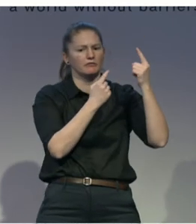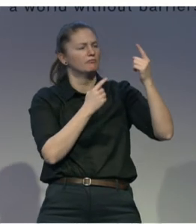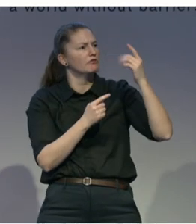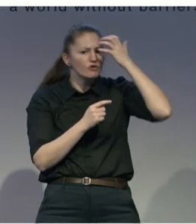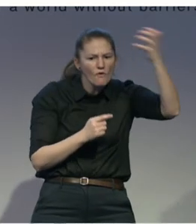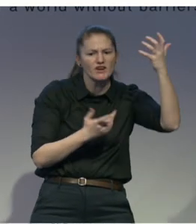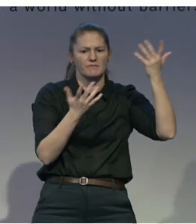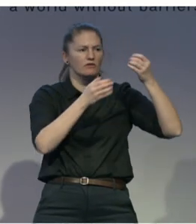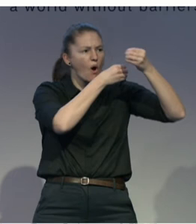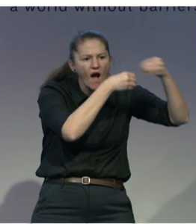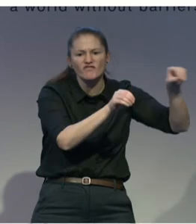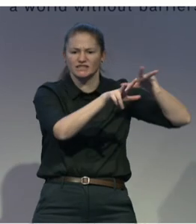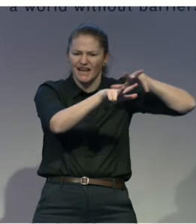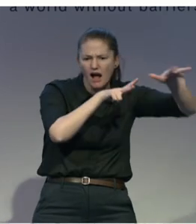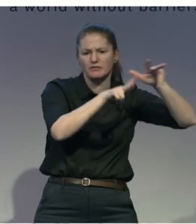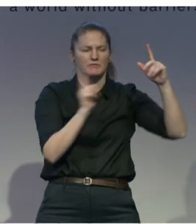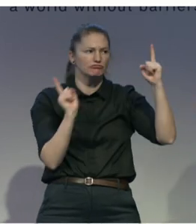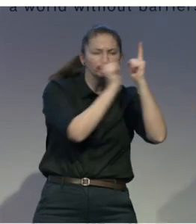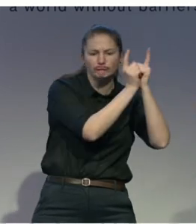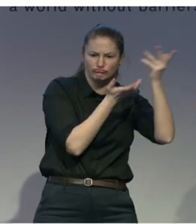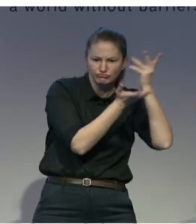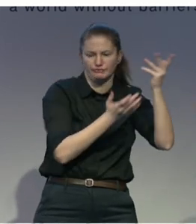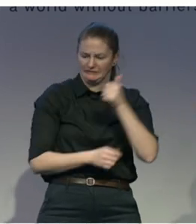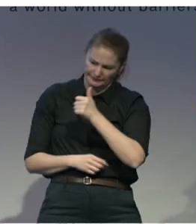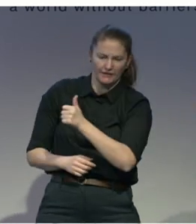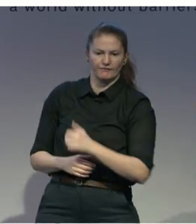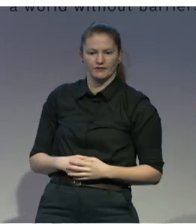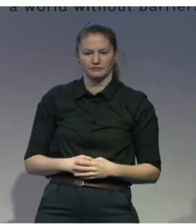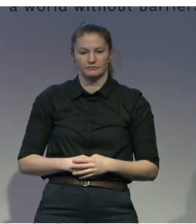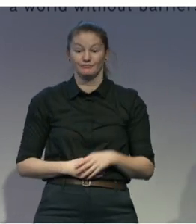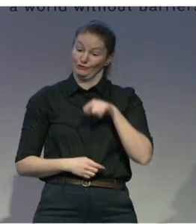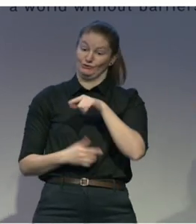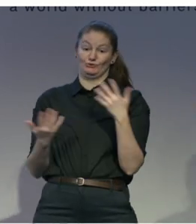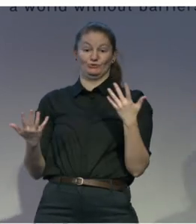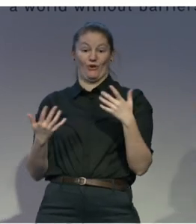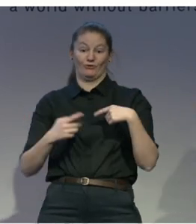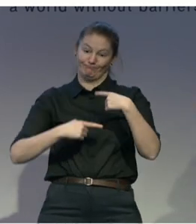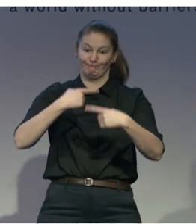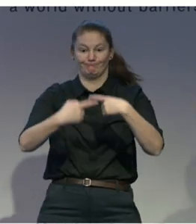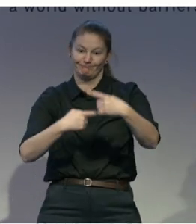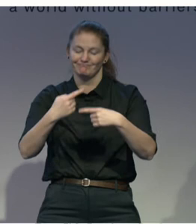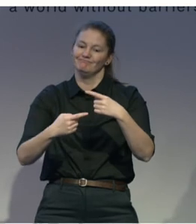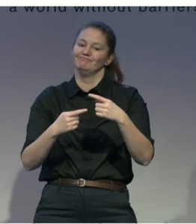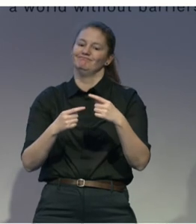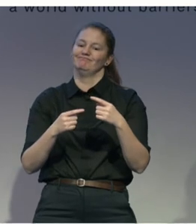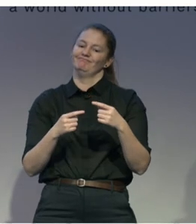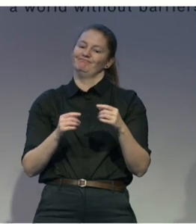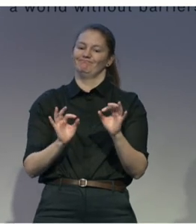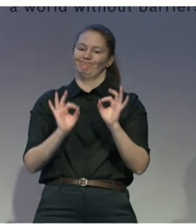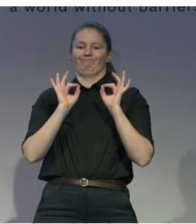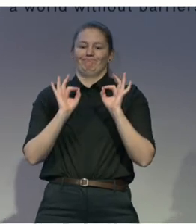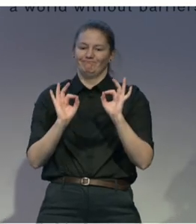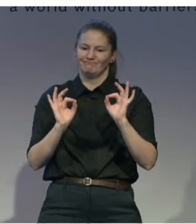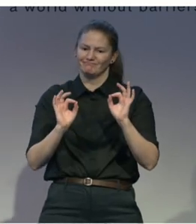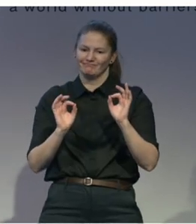authorities listen to them in other way. By doing so directly, they have achievements, things that their